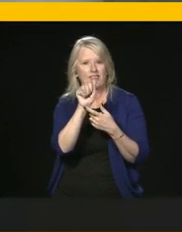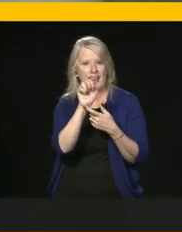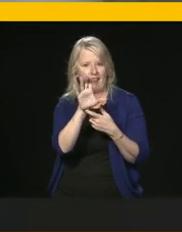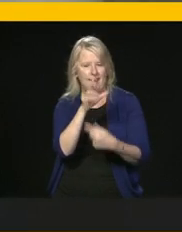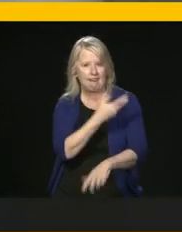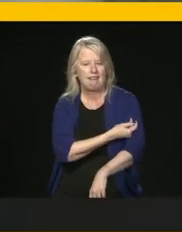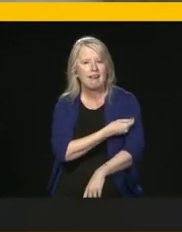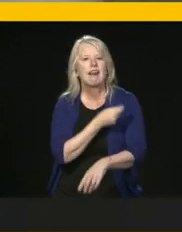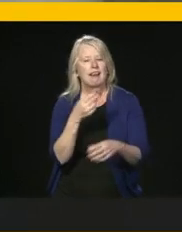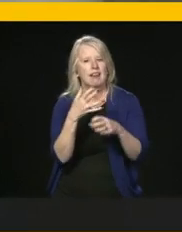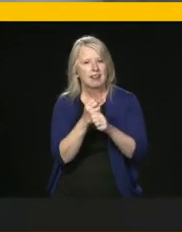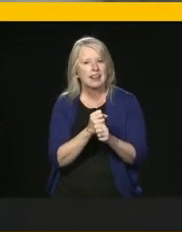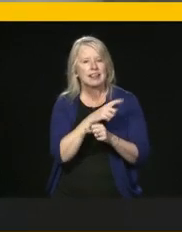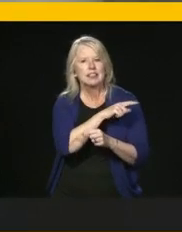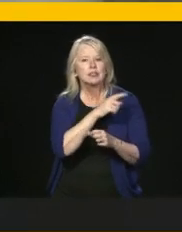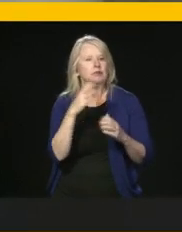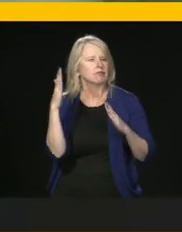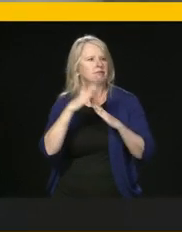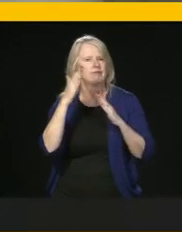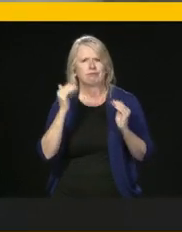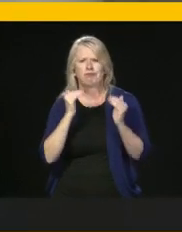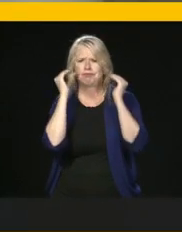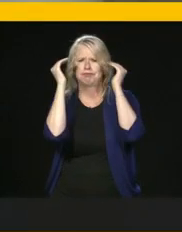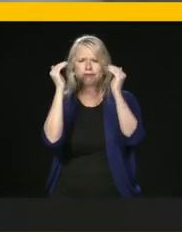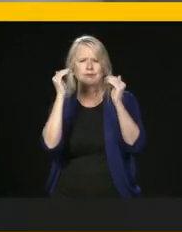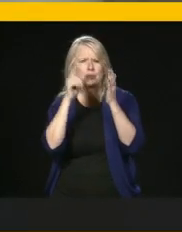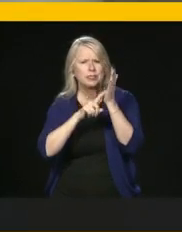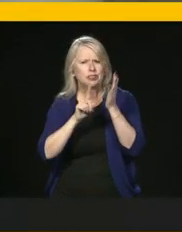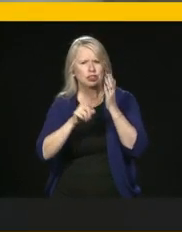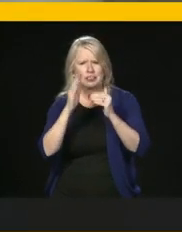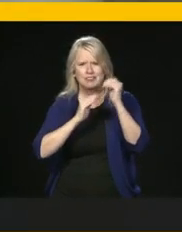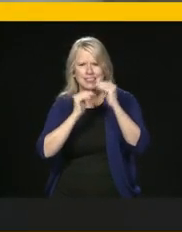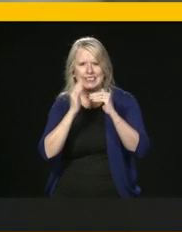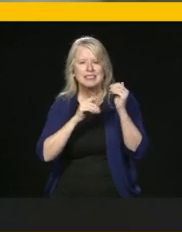research facilities, it was the first facility in Canada to receive